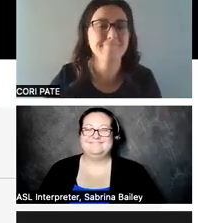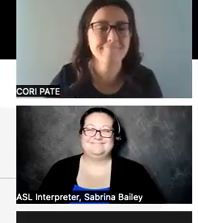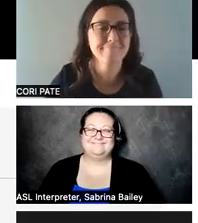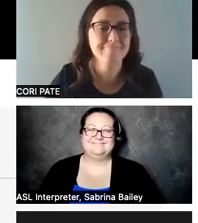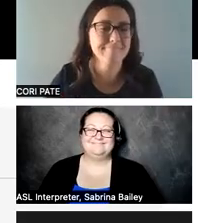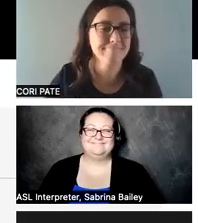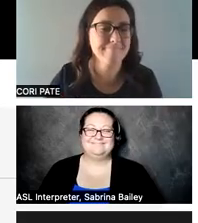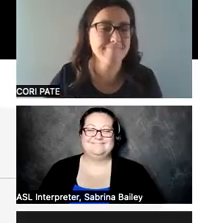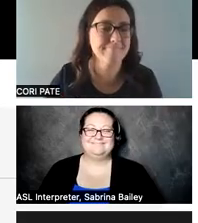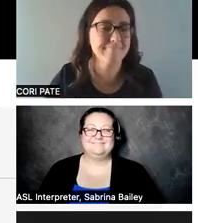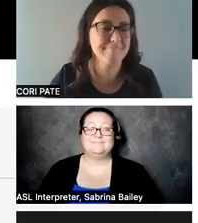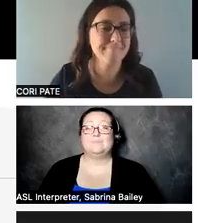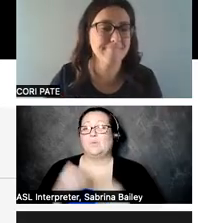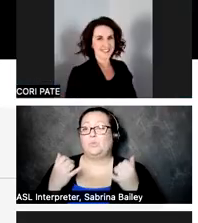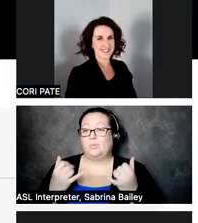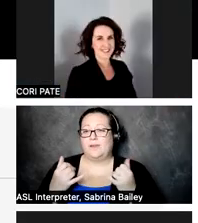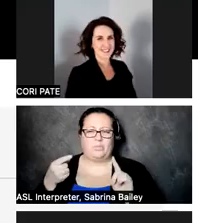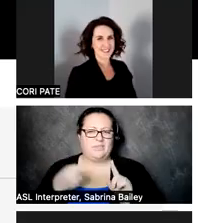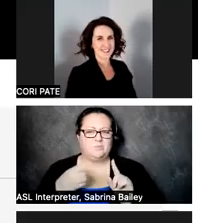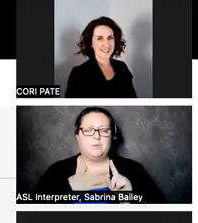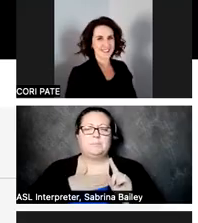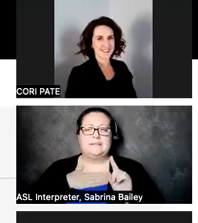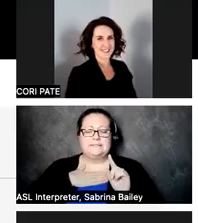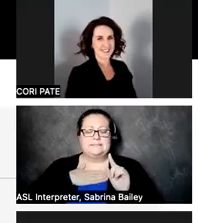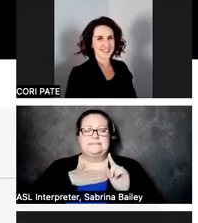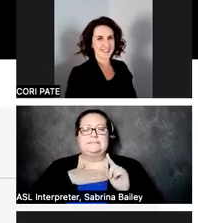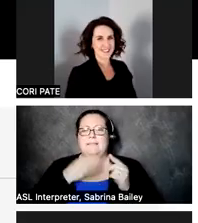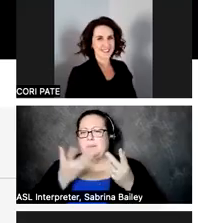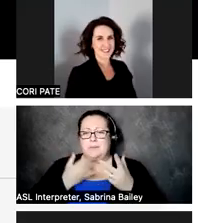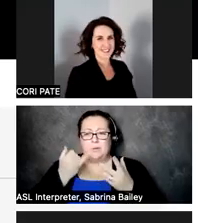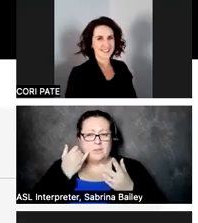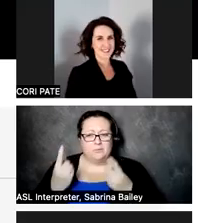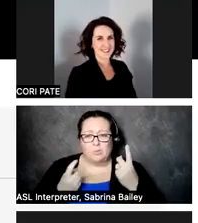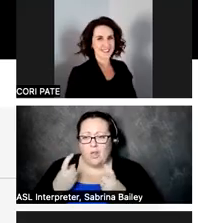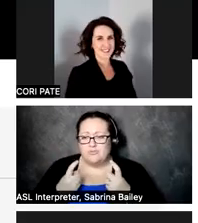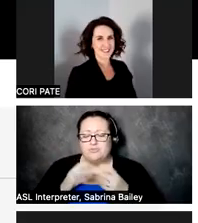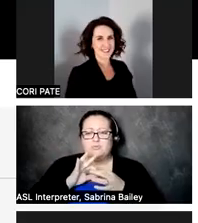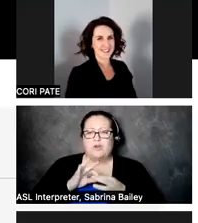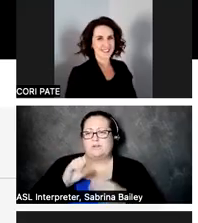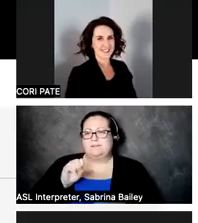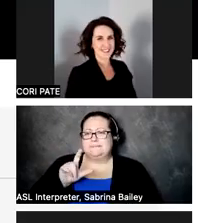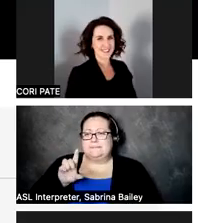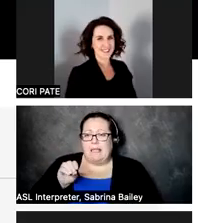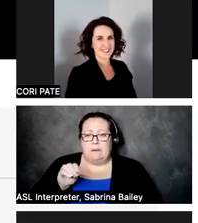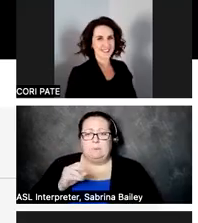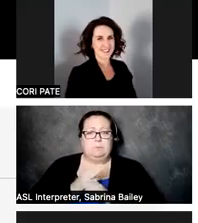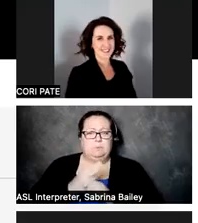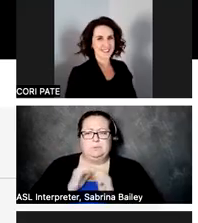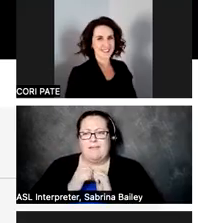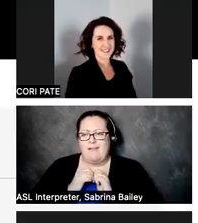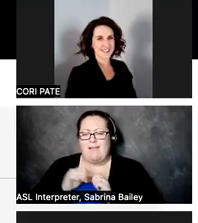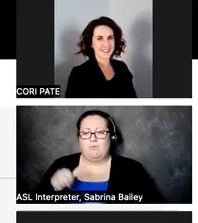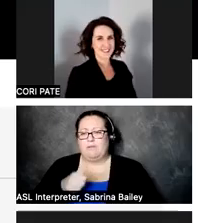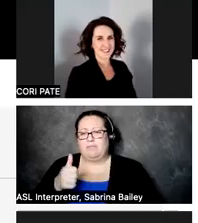And also at this point, please let me know if you have any questions regarding Slido or